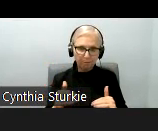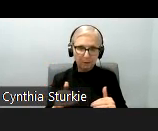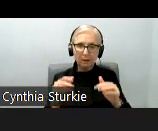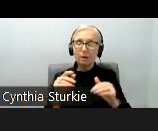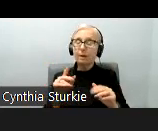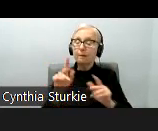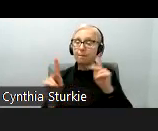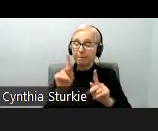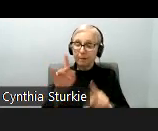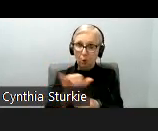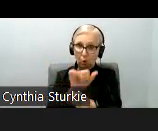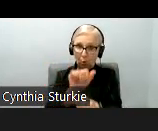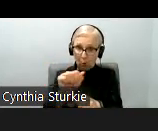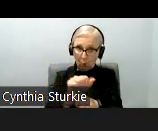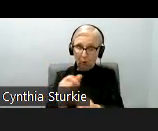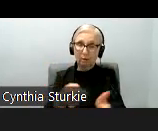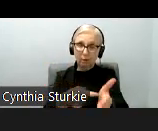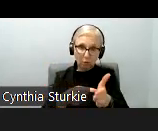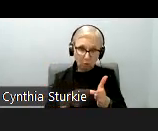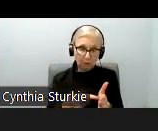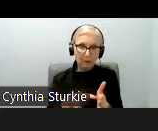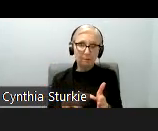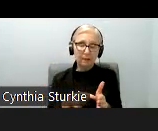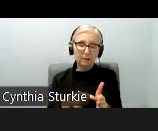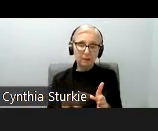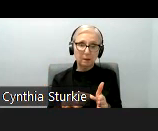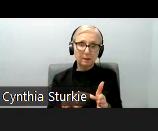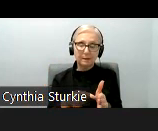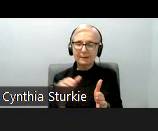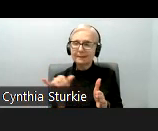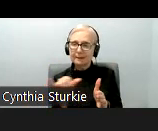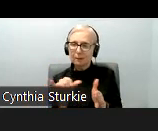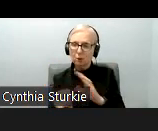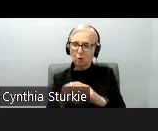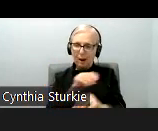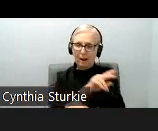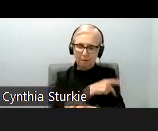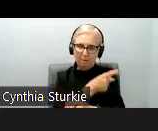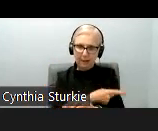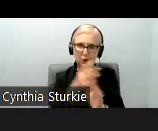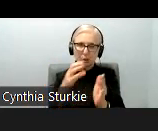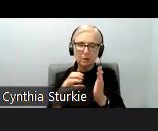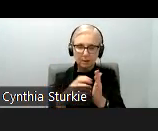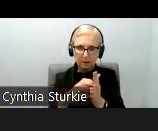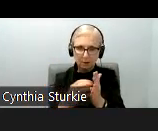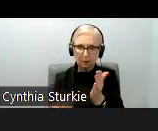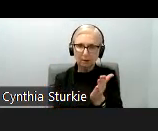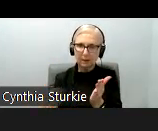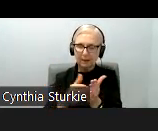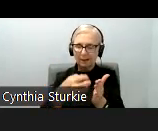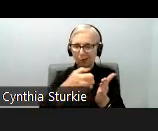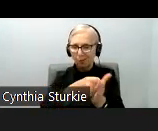Personnel requirements, you'll see this section is very similar to the outpatient section. We again took out